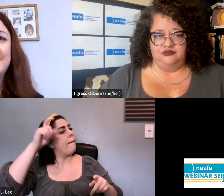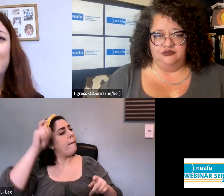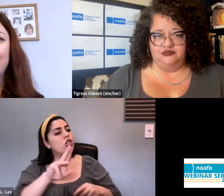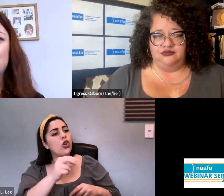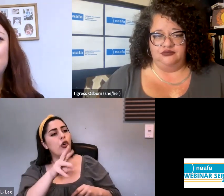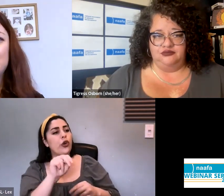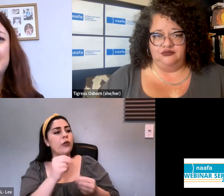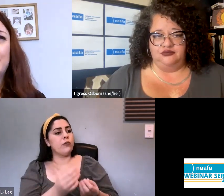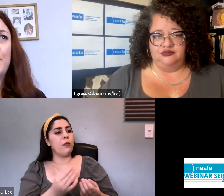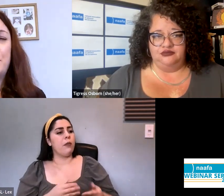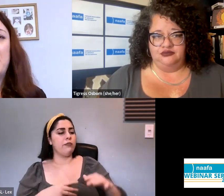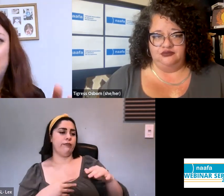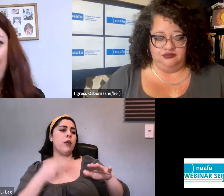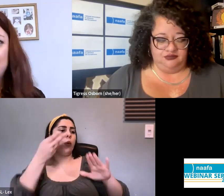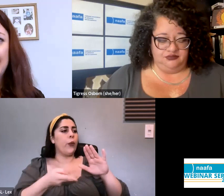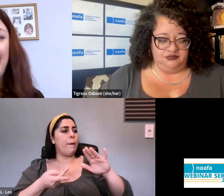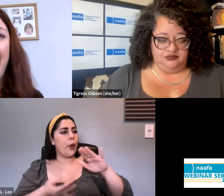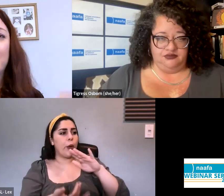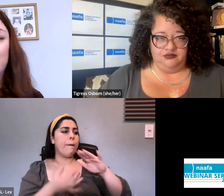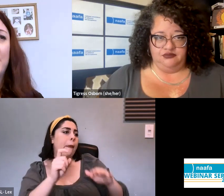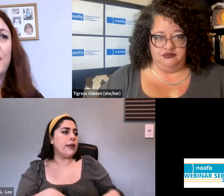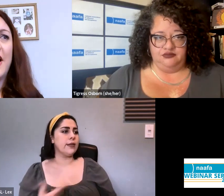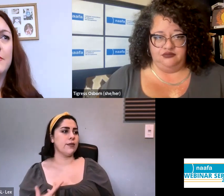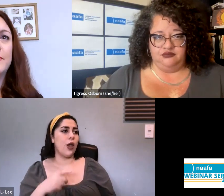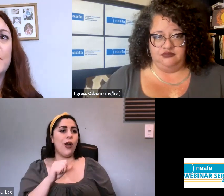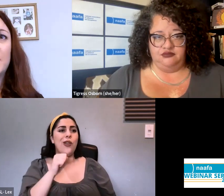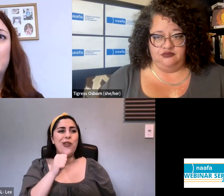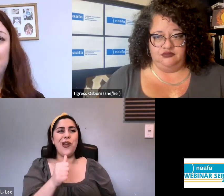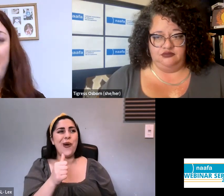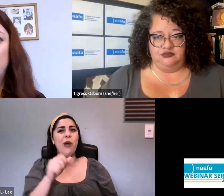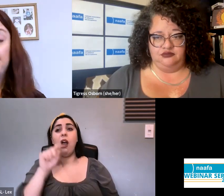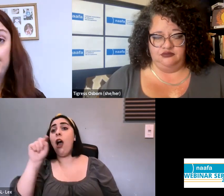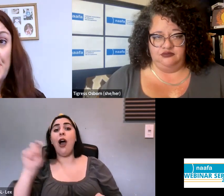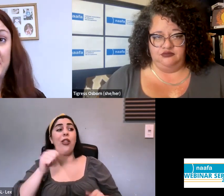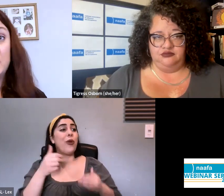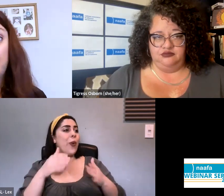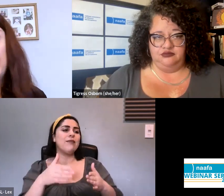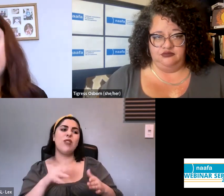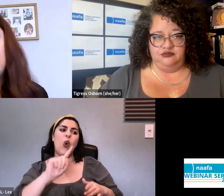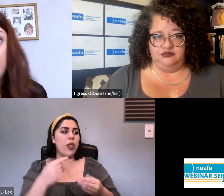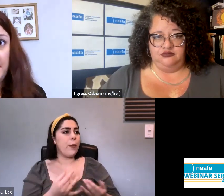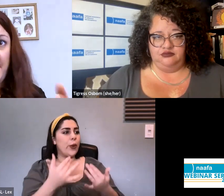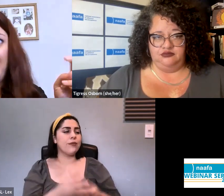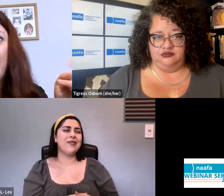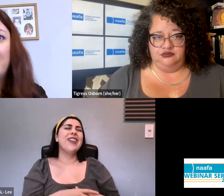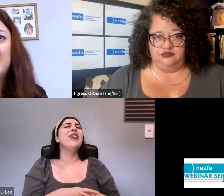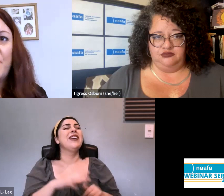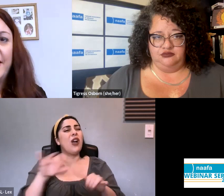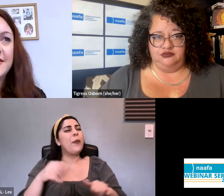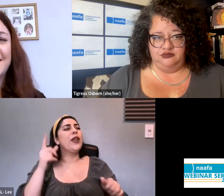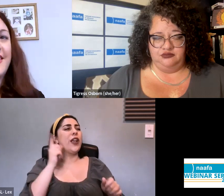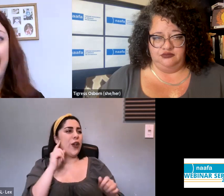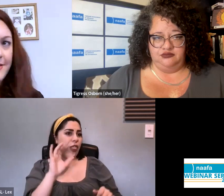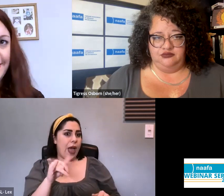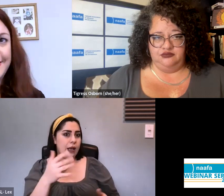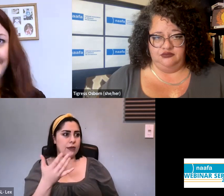You always hear issues that people magically have with fat people in cremation because they think grease